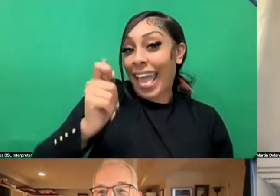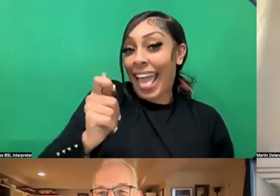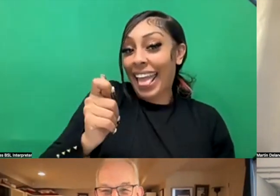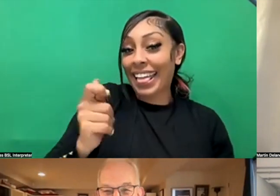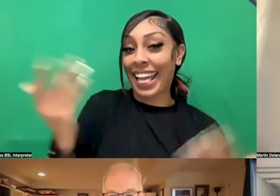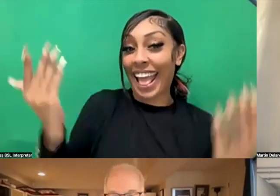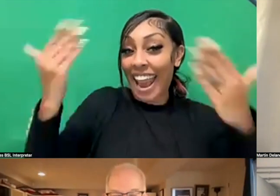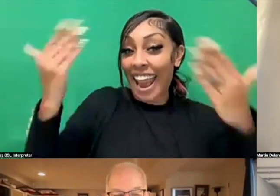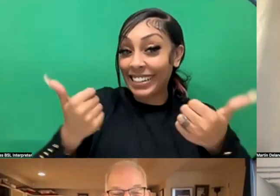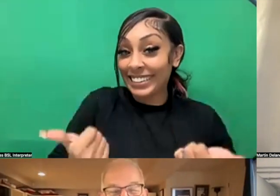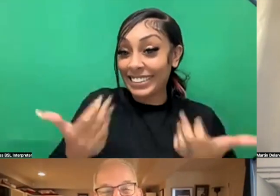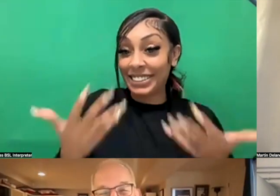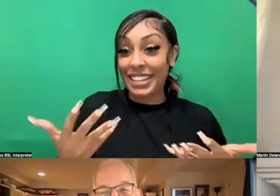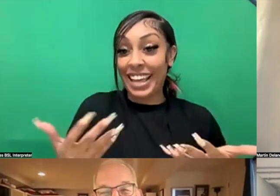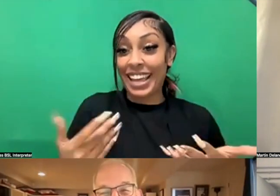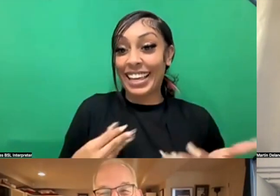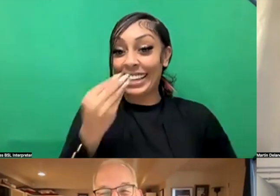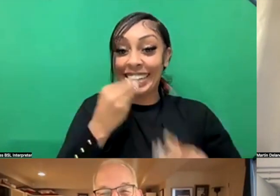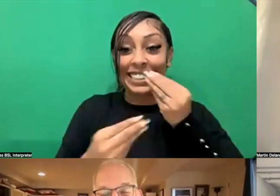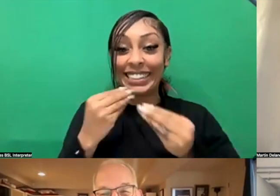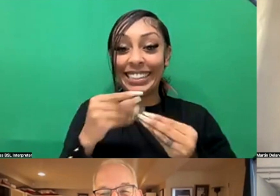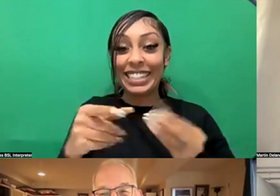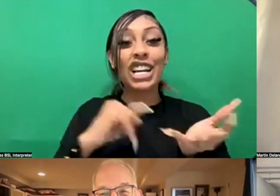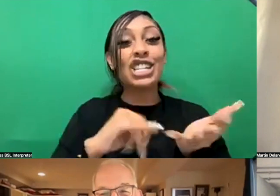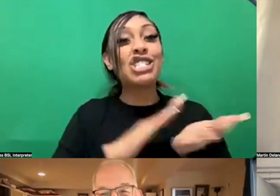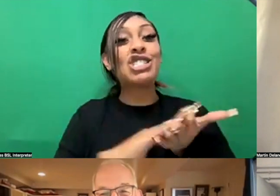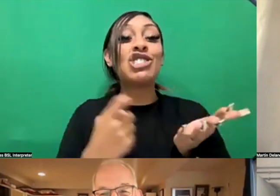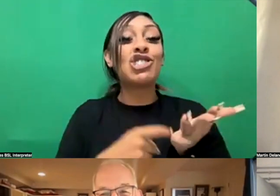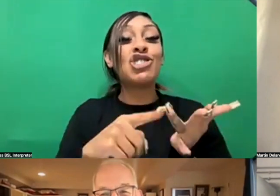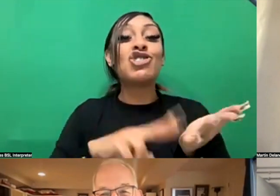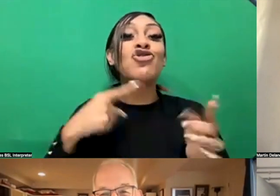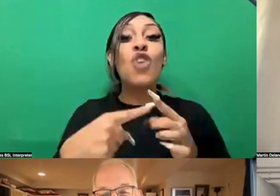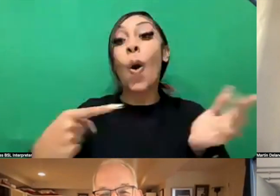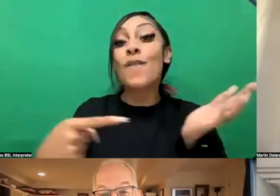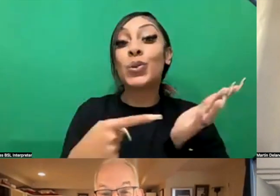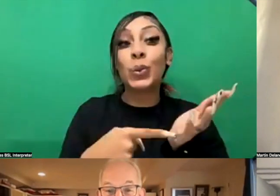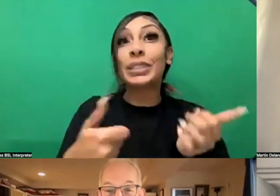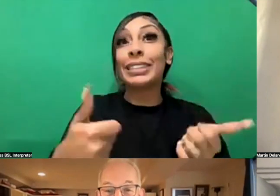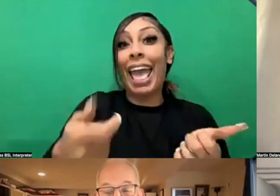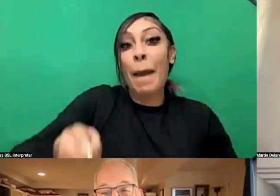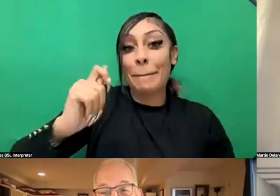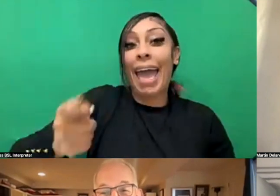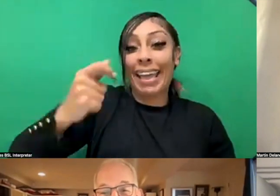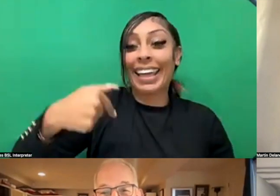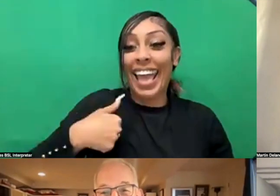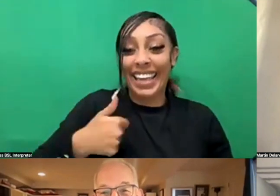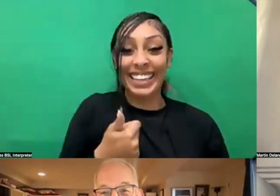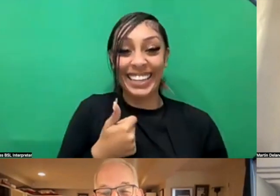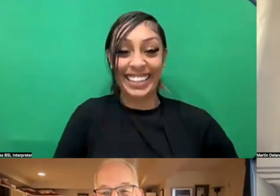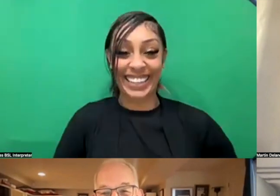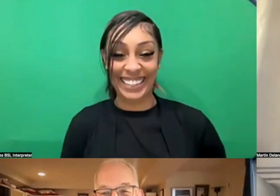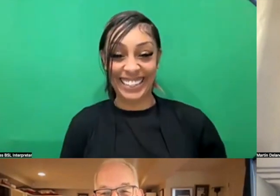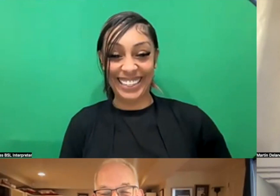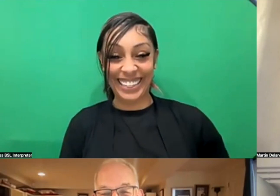States. It's Shrove Tuesday here, so everyone's making pancakes, I believe. But yeah.